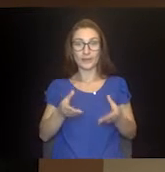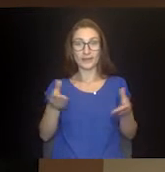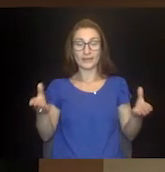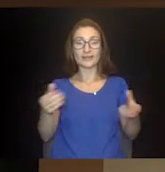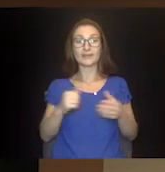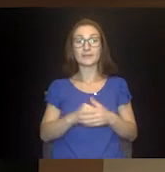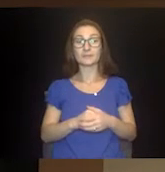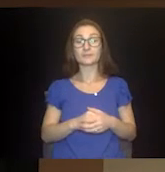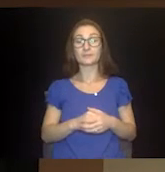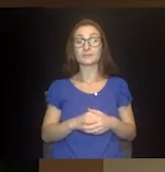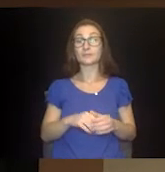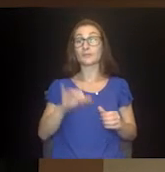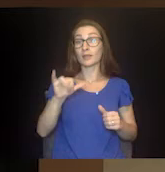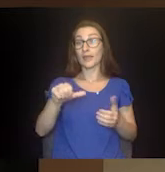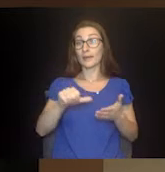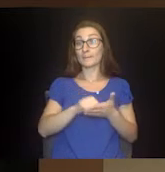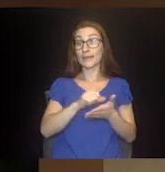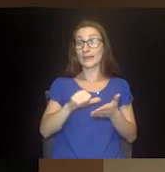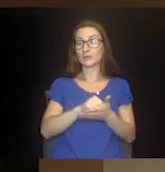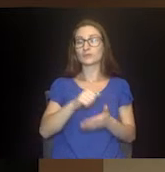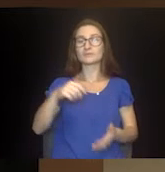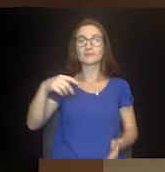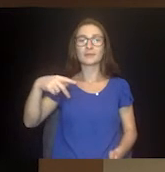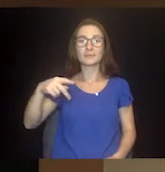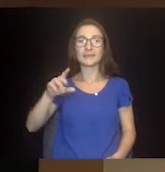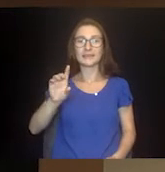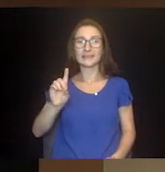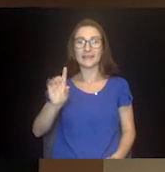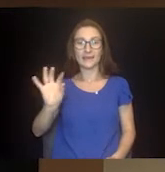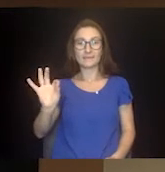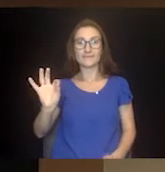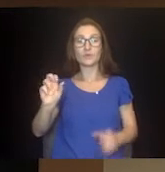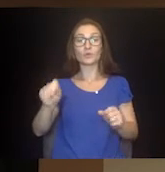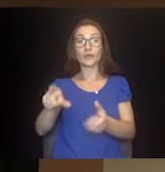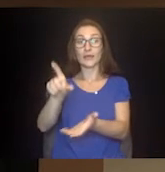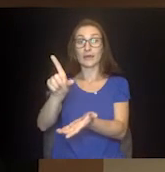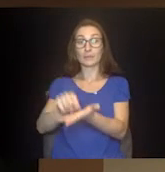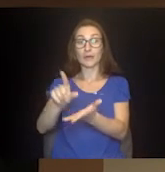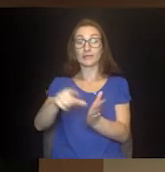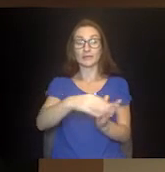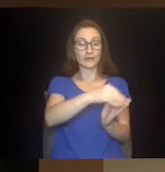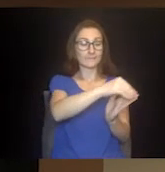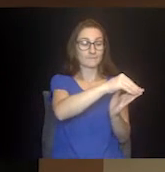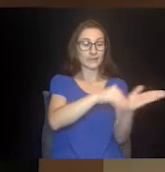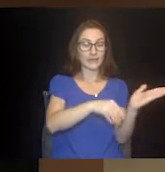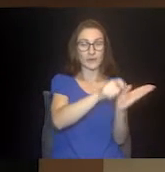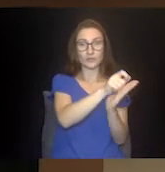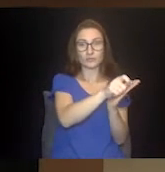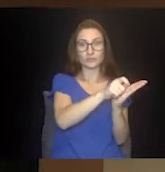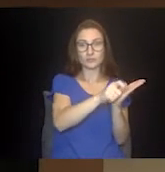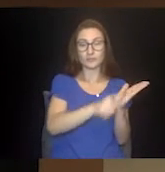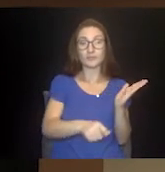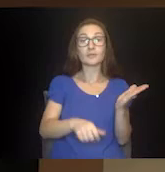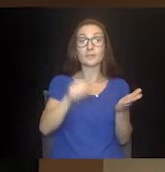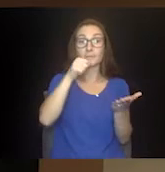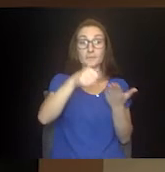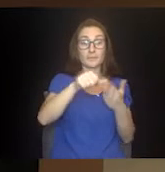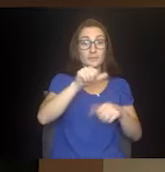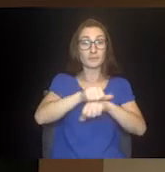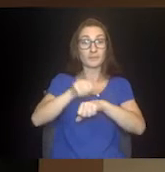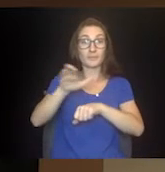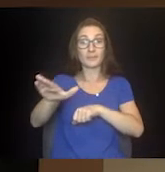more thing. That application is on our website. It's a PDF, and you print it and fill it out, and you